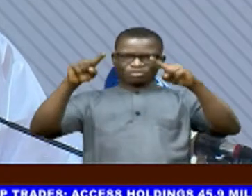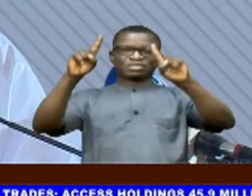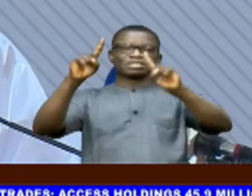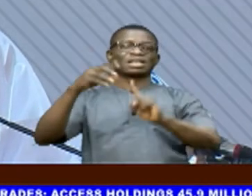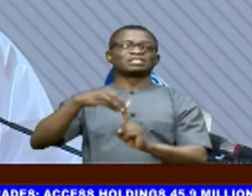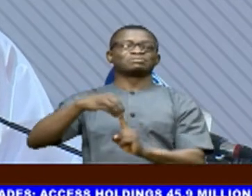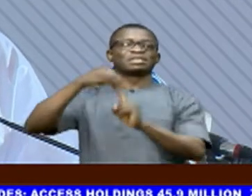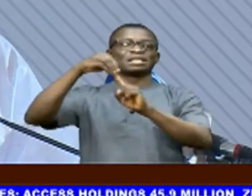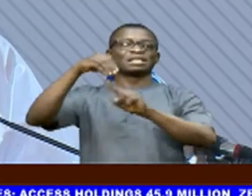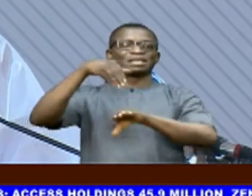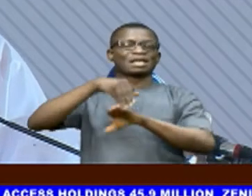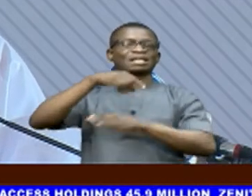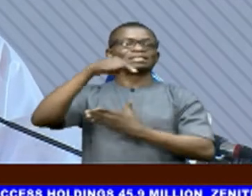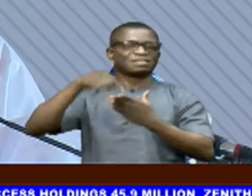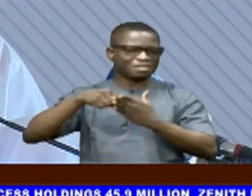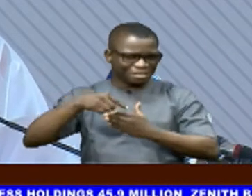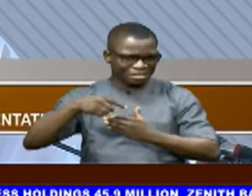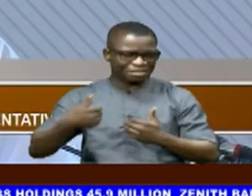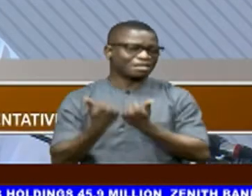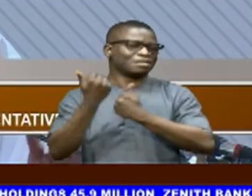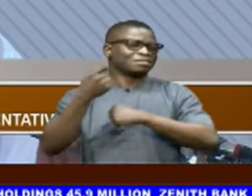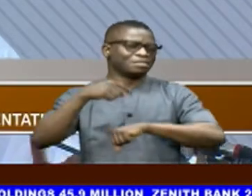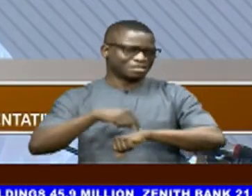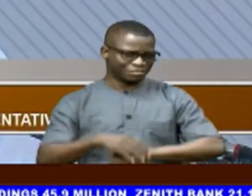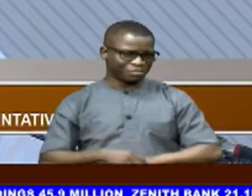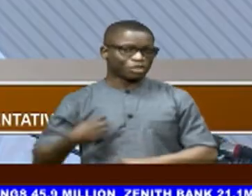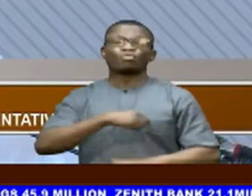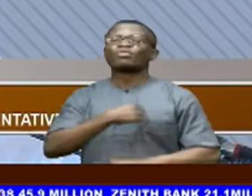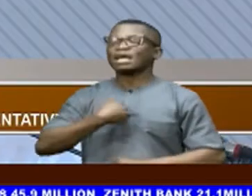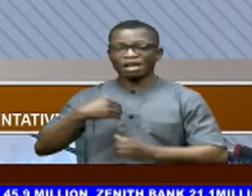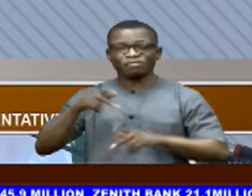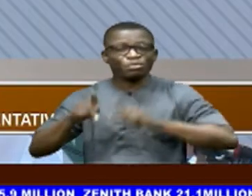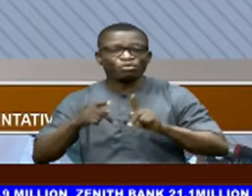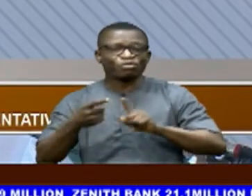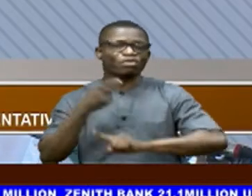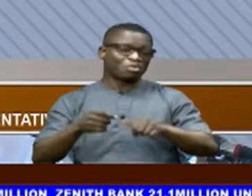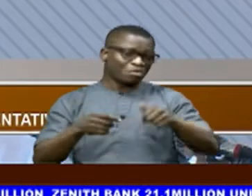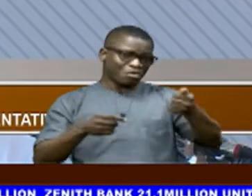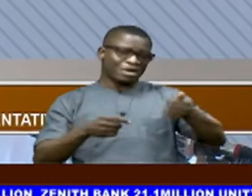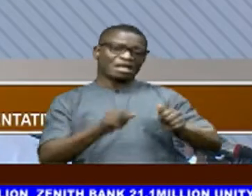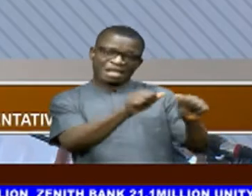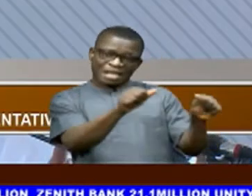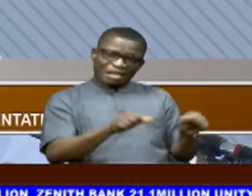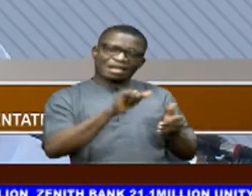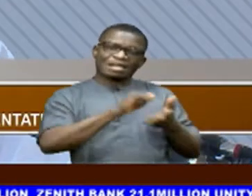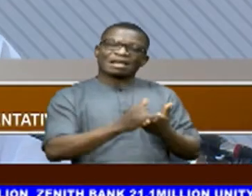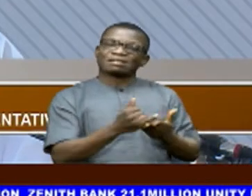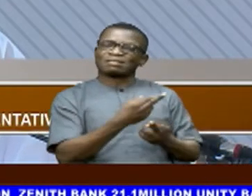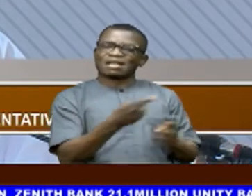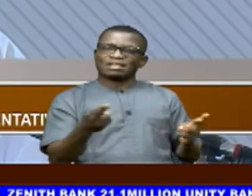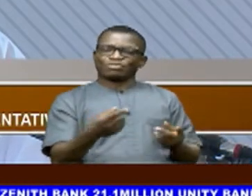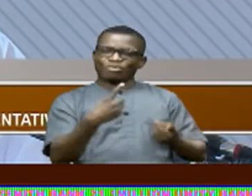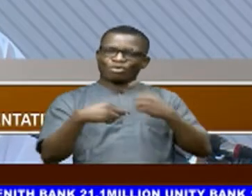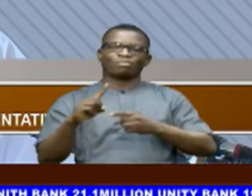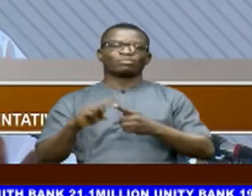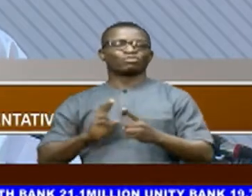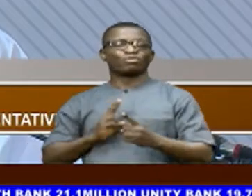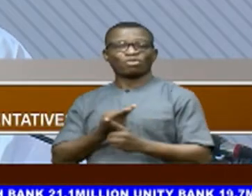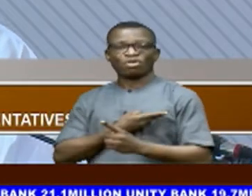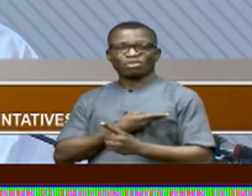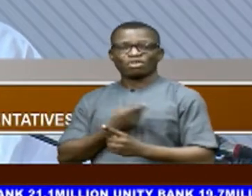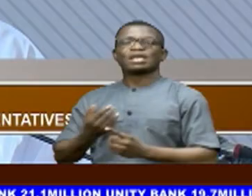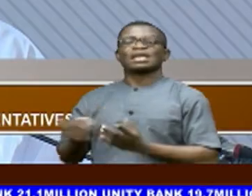particularly at this very trying time. We have people from the other side that are willing to come to us. And we